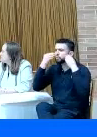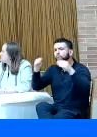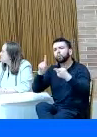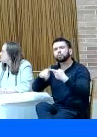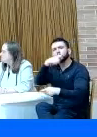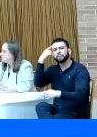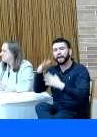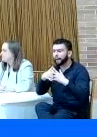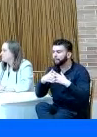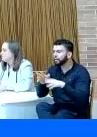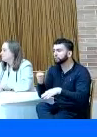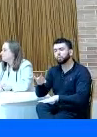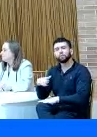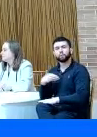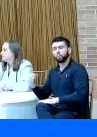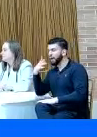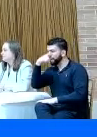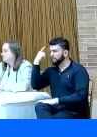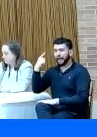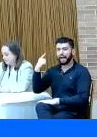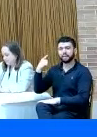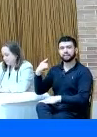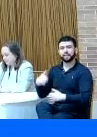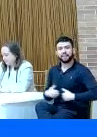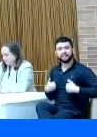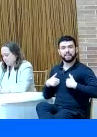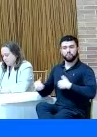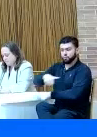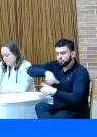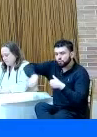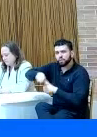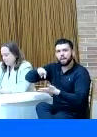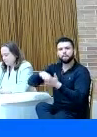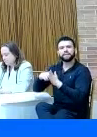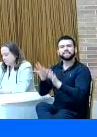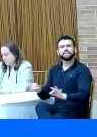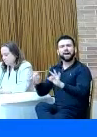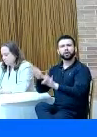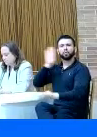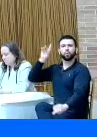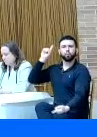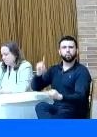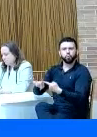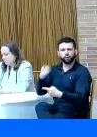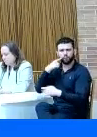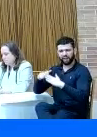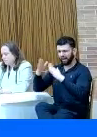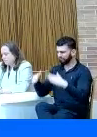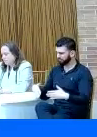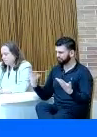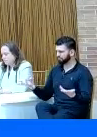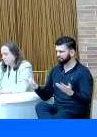blacks and whites live together the value would going go down this